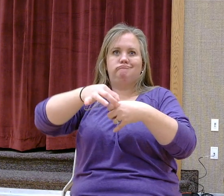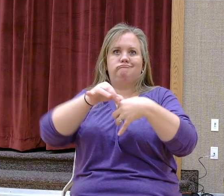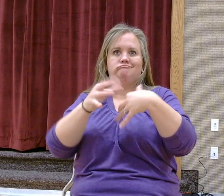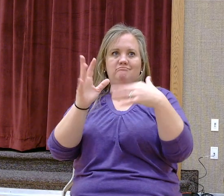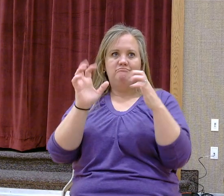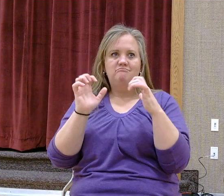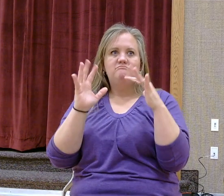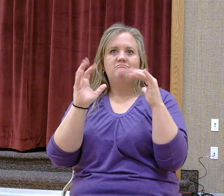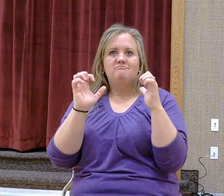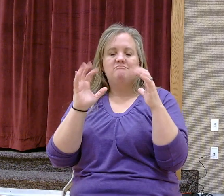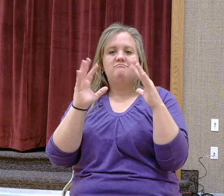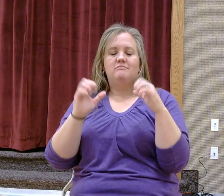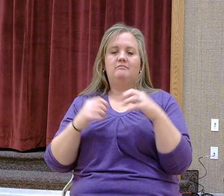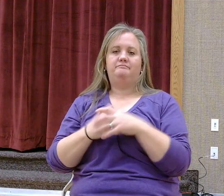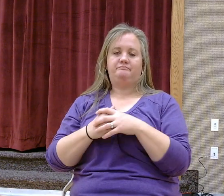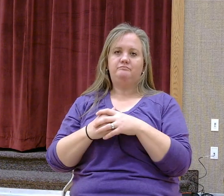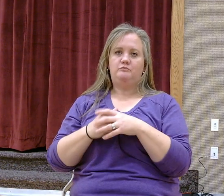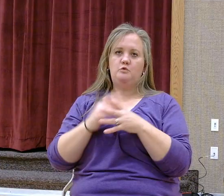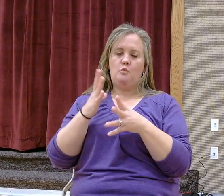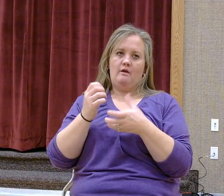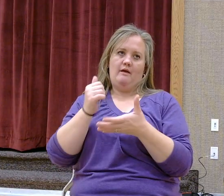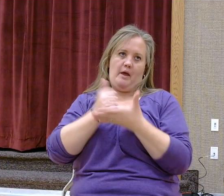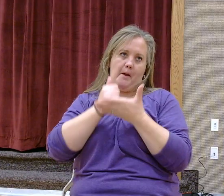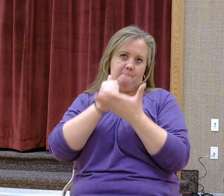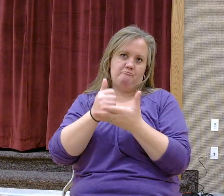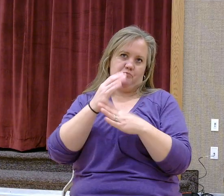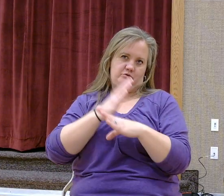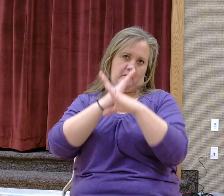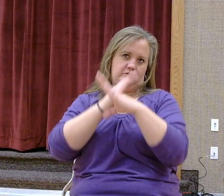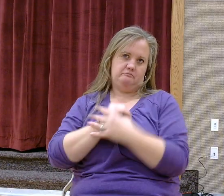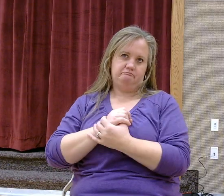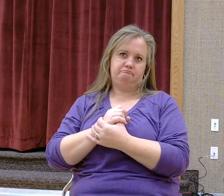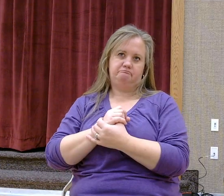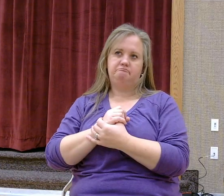the barrier for infection. So you can just prevent any kind of infection. That's